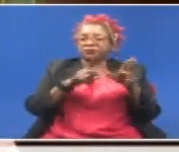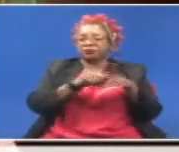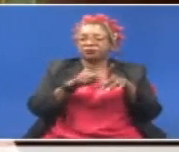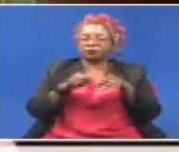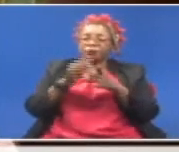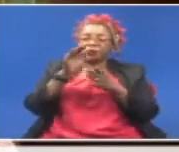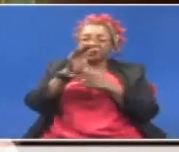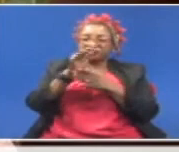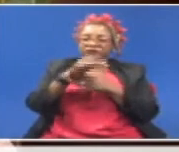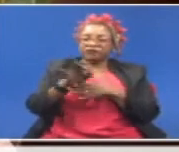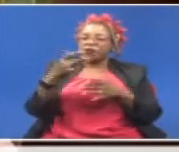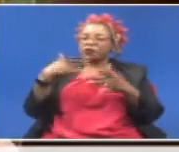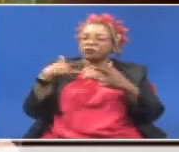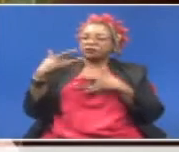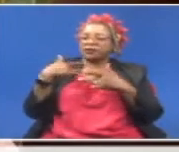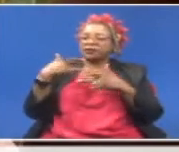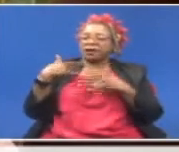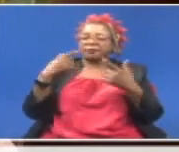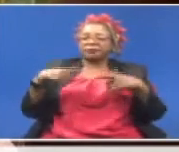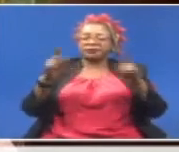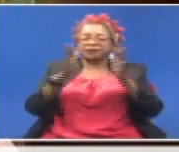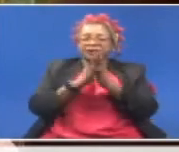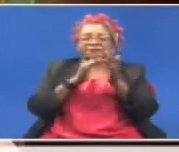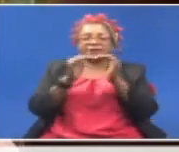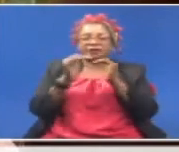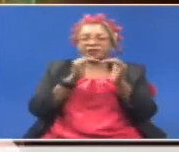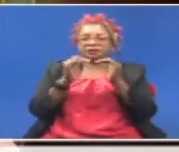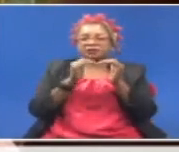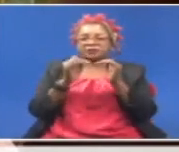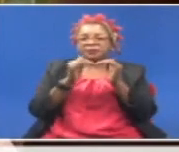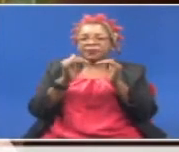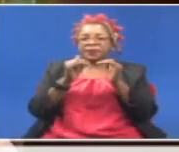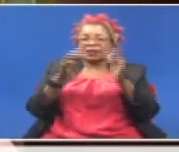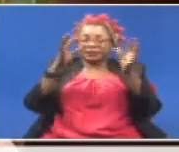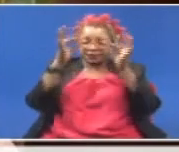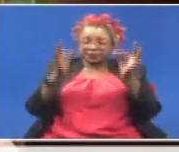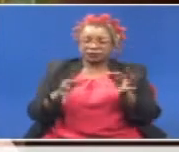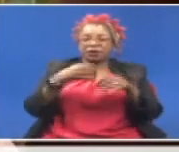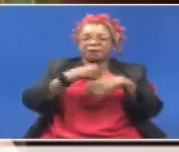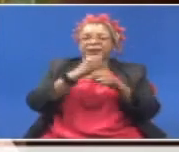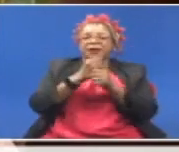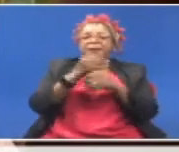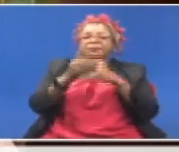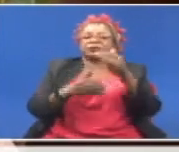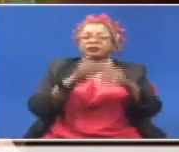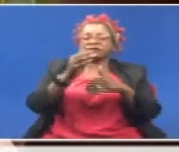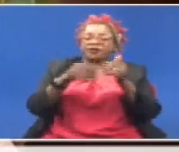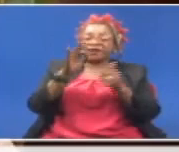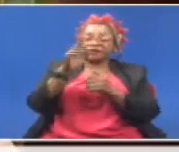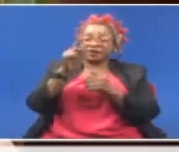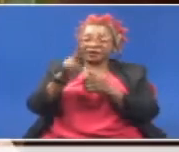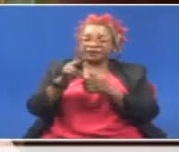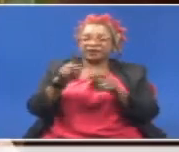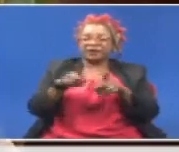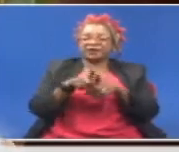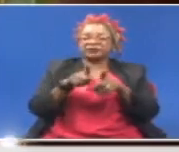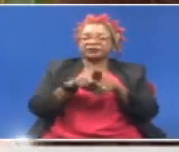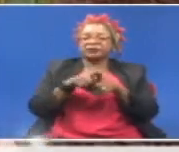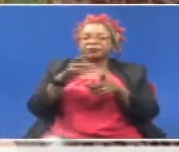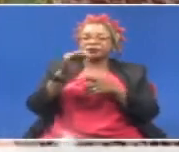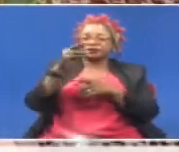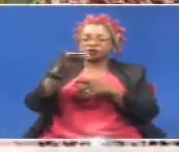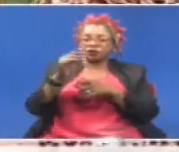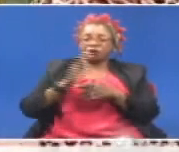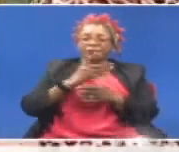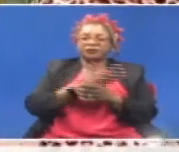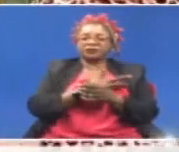for greater transparency and fairness in the decision-making process of the FKF League and Competitions